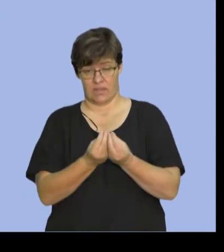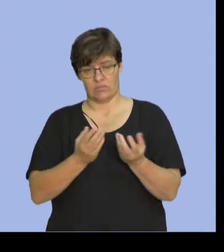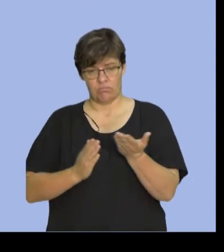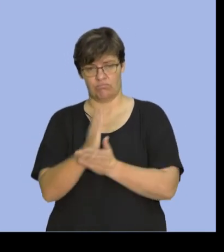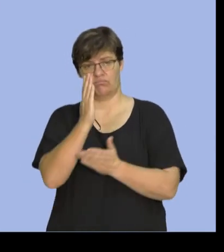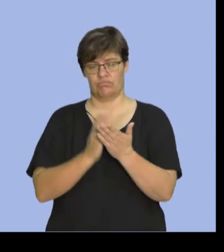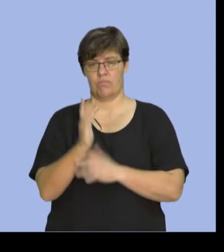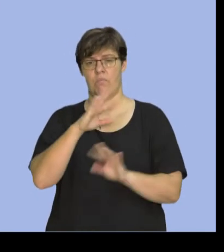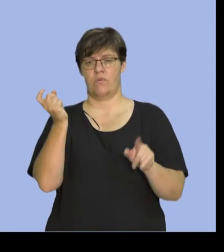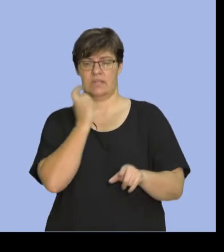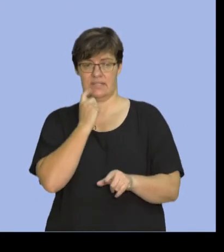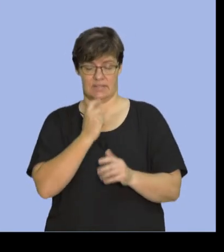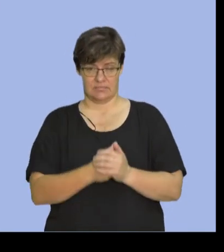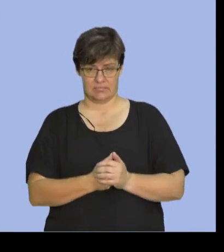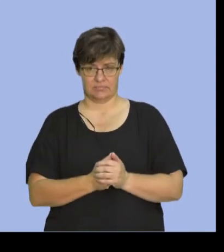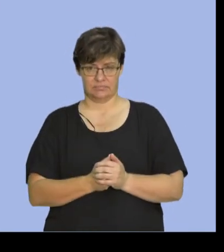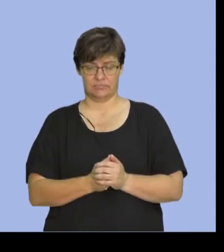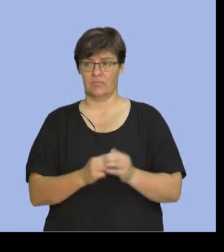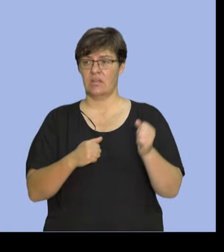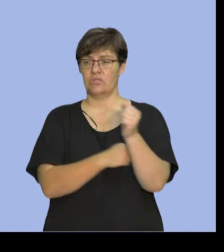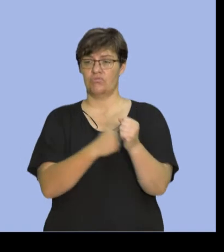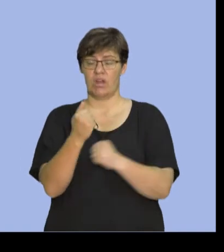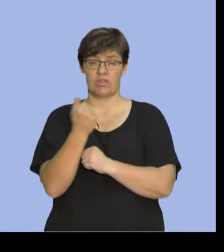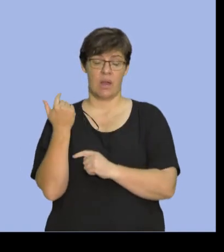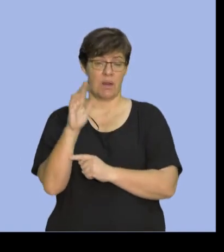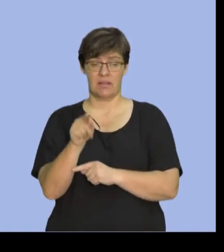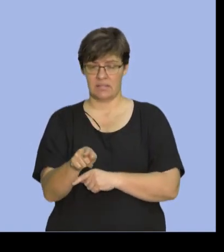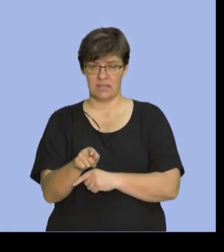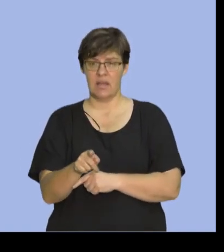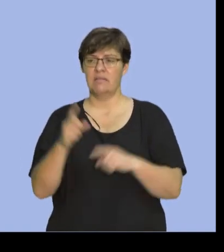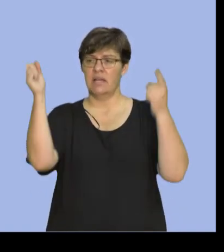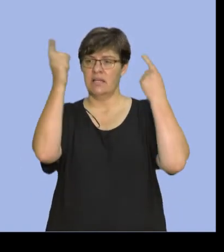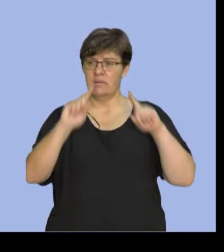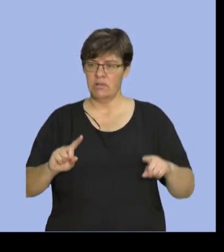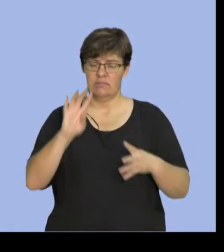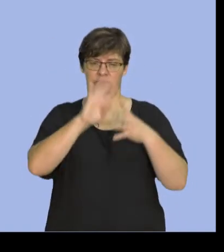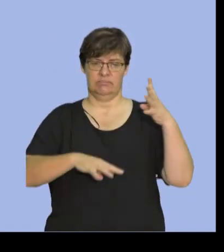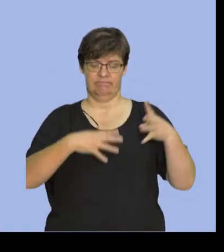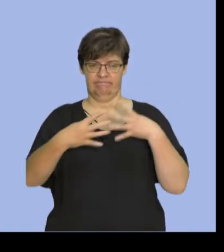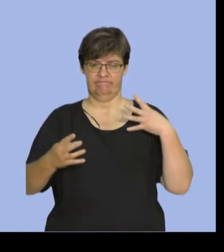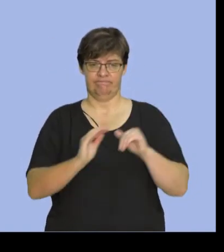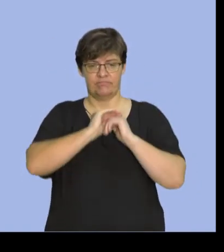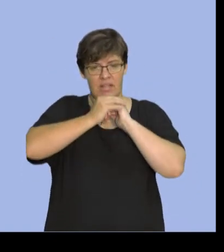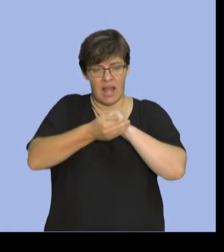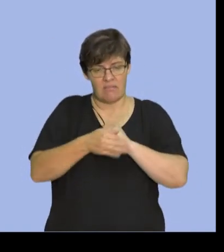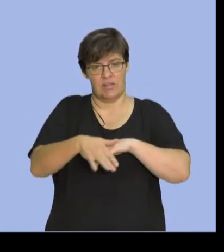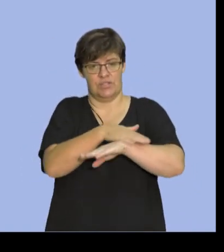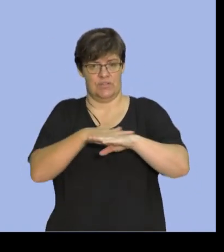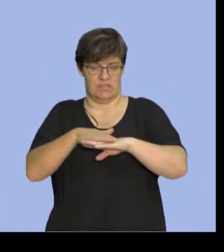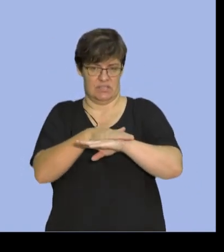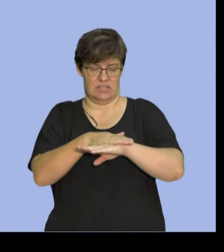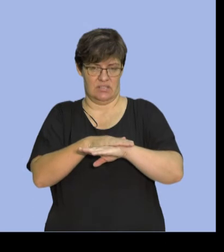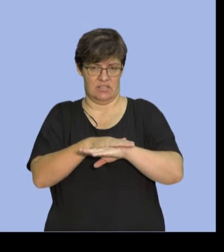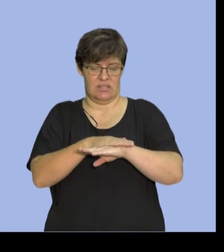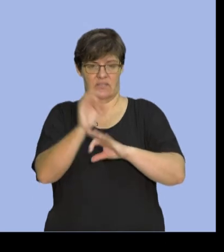effective. So the structure of the plant cell wall is that it is a specialized matrix that covers the surface of the plant